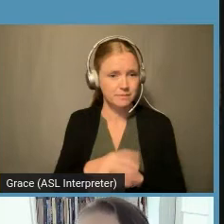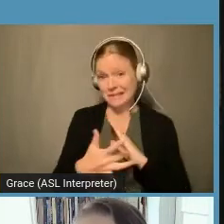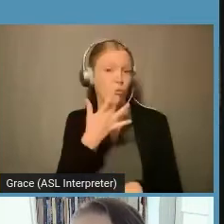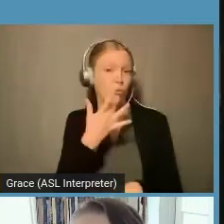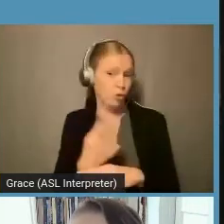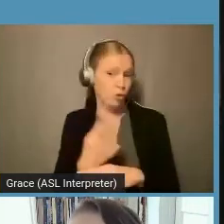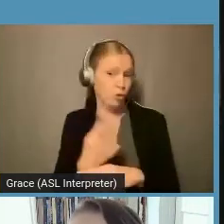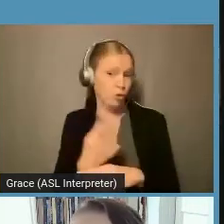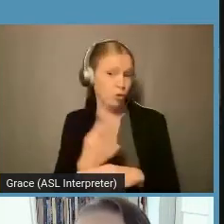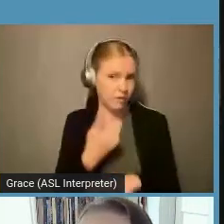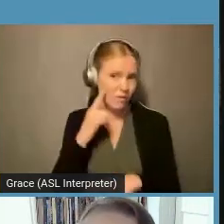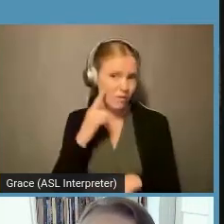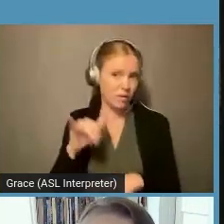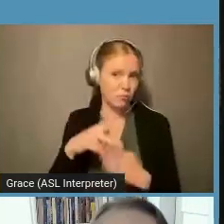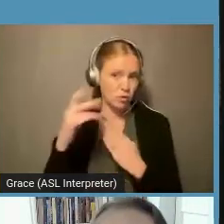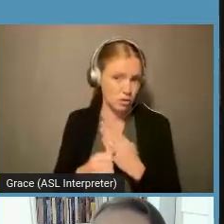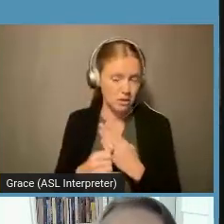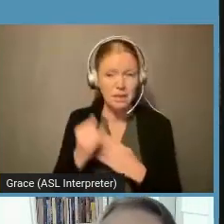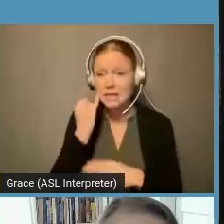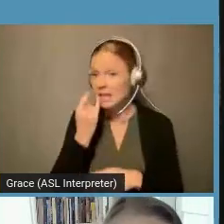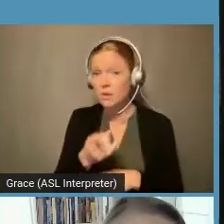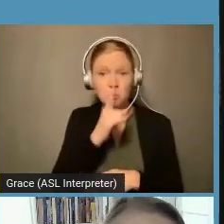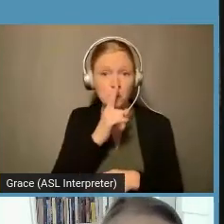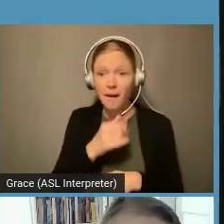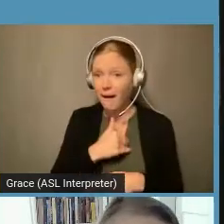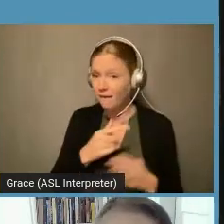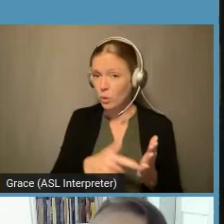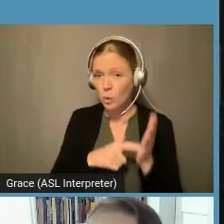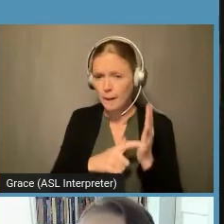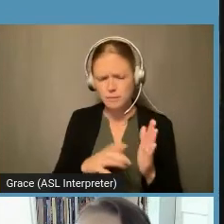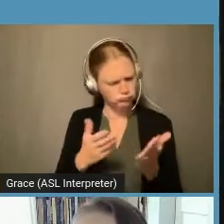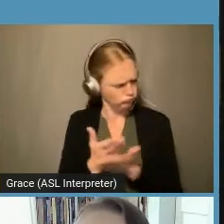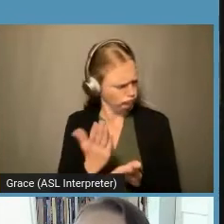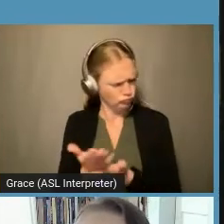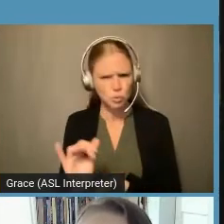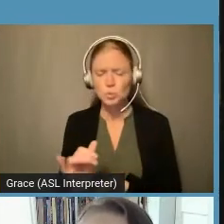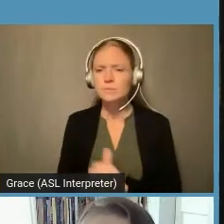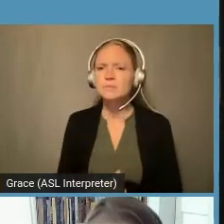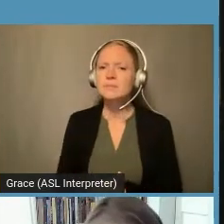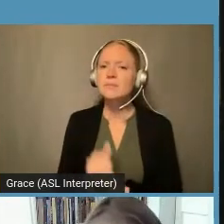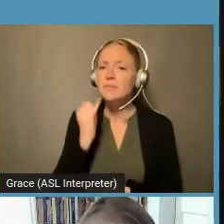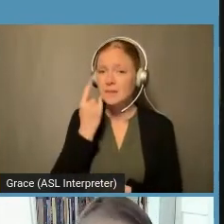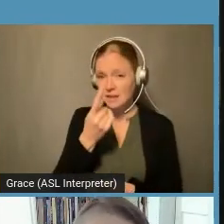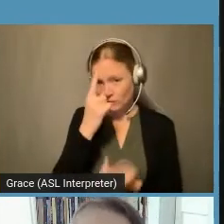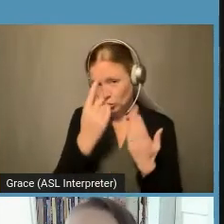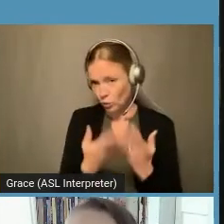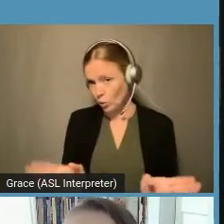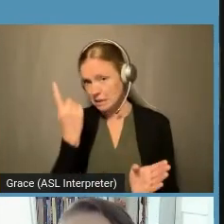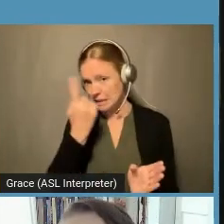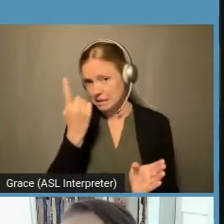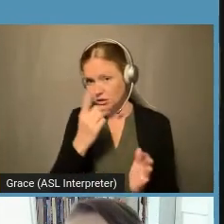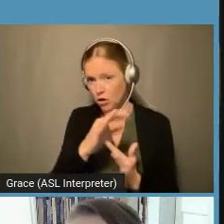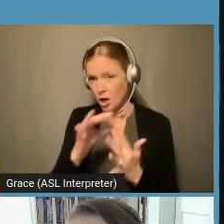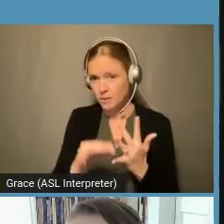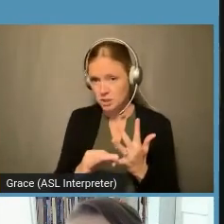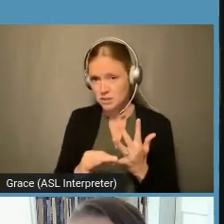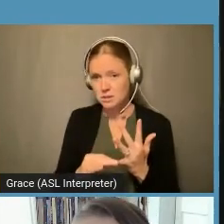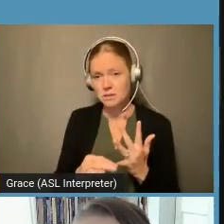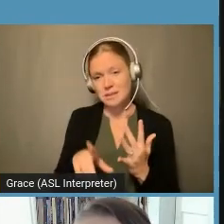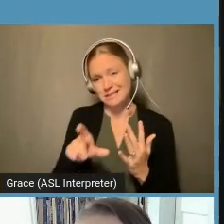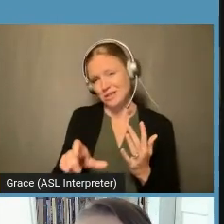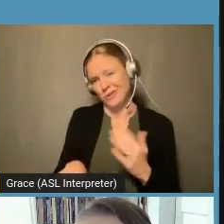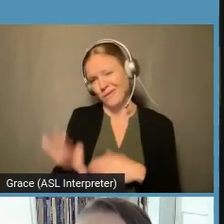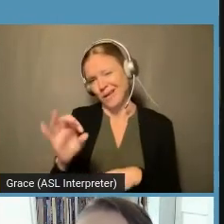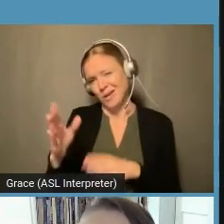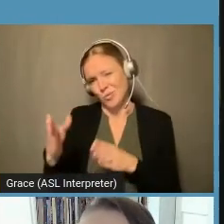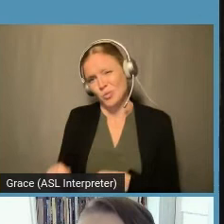for the project. If you don't have a requirement, that's okay too. If you're open to considering options, you just have to find someone who can